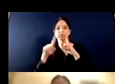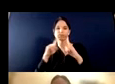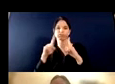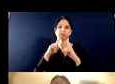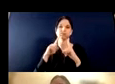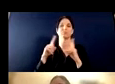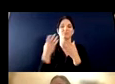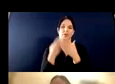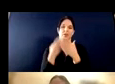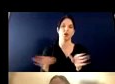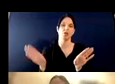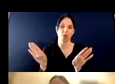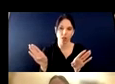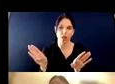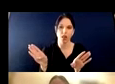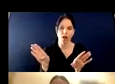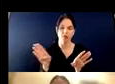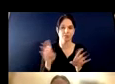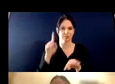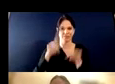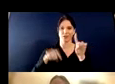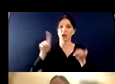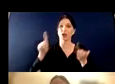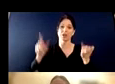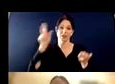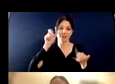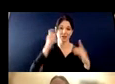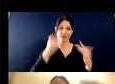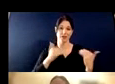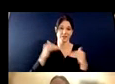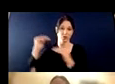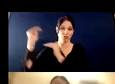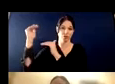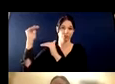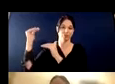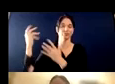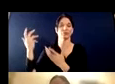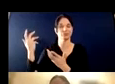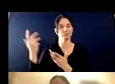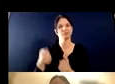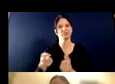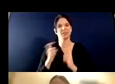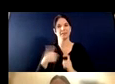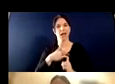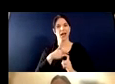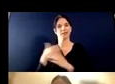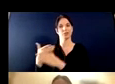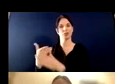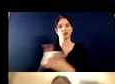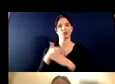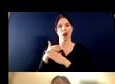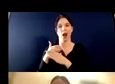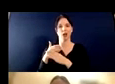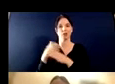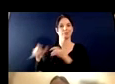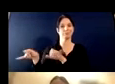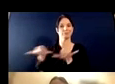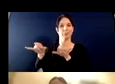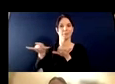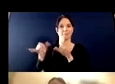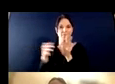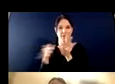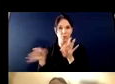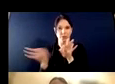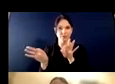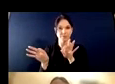in general various hearing levels and to give us a shared language to use. The names of